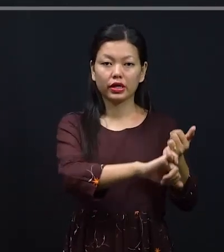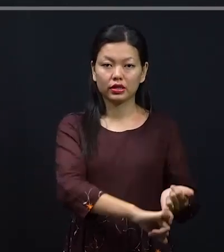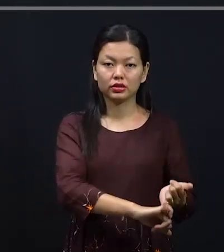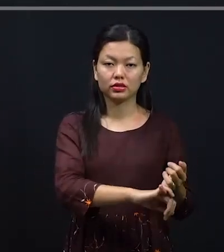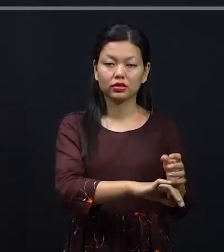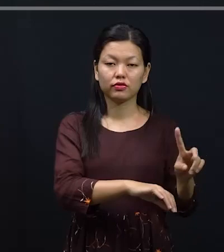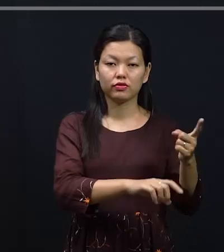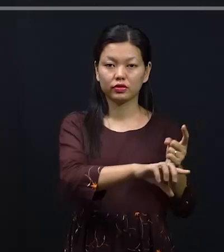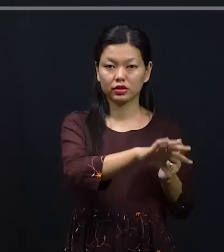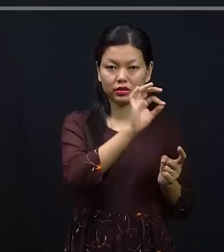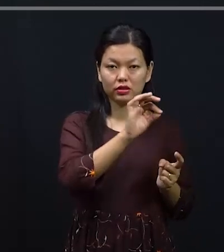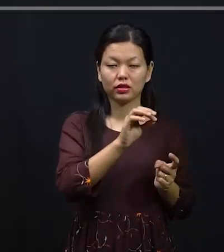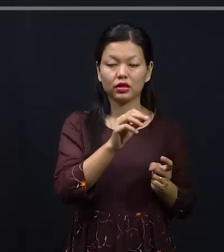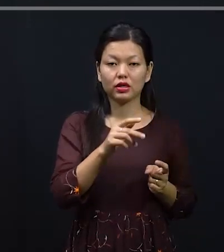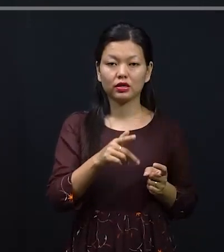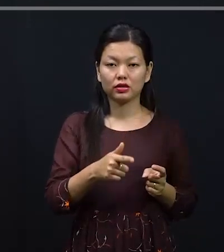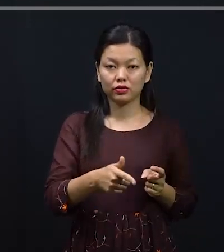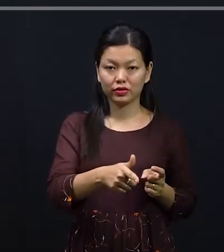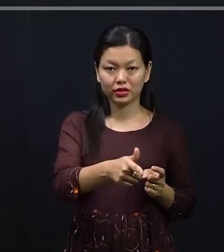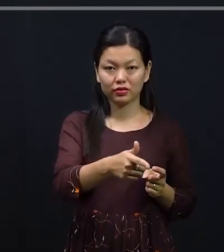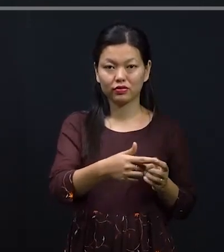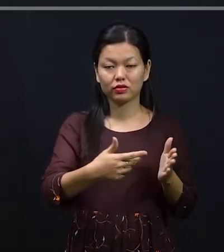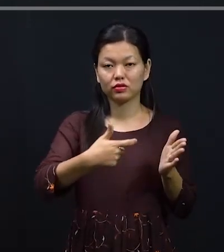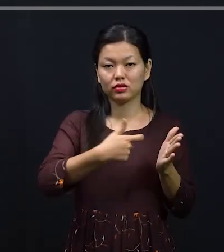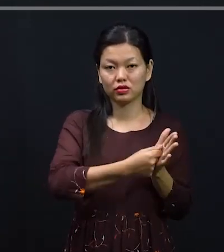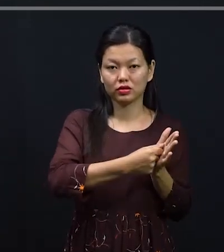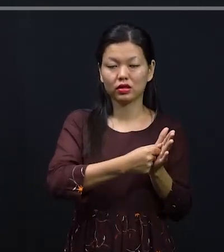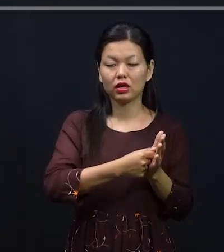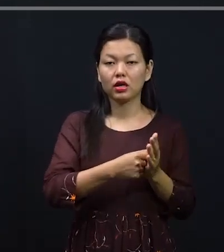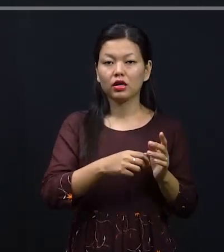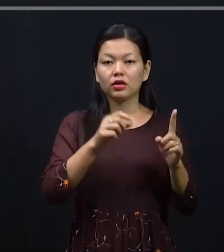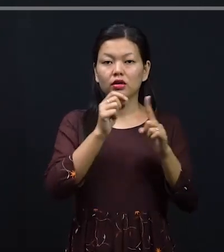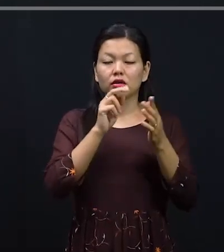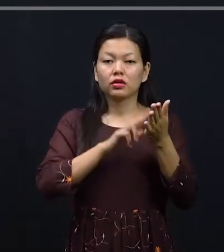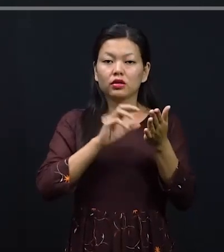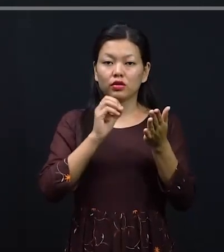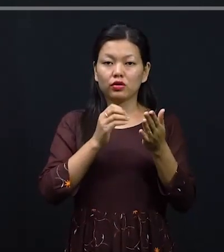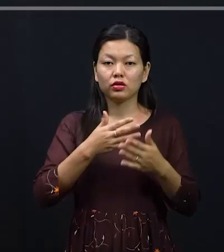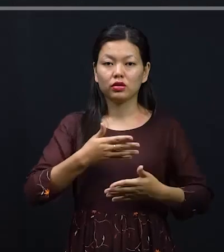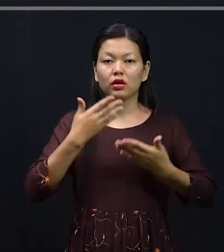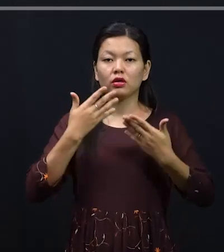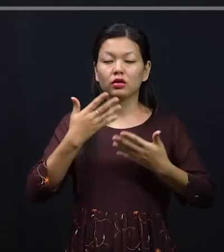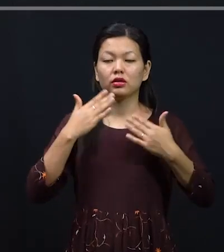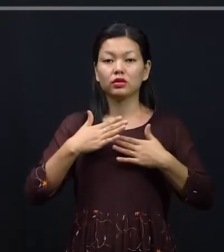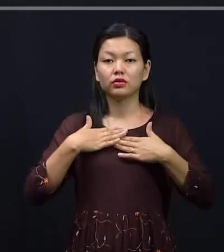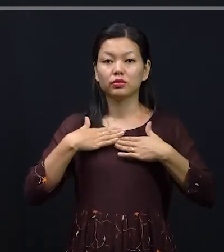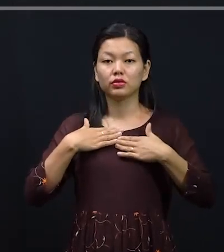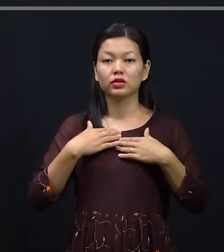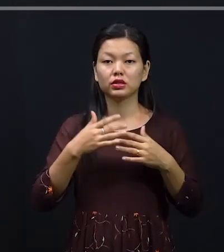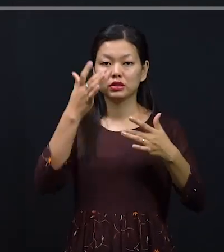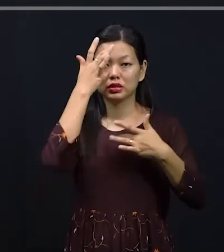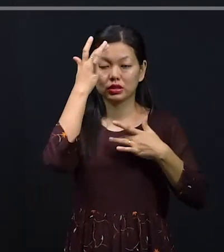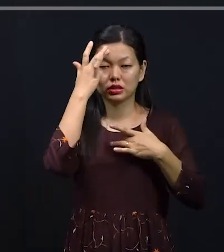the mice developed pneumonia and the mice died. Because this S strain is virulent, it is